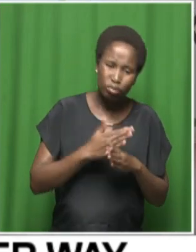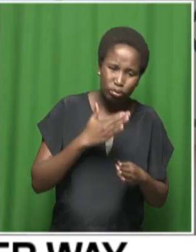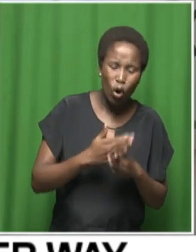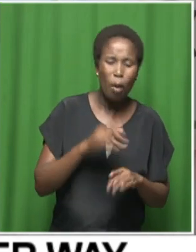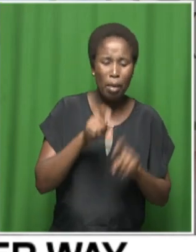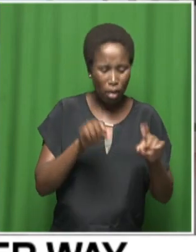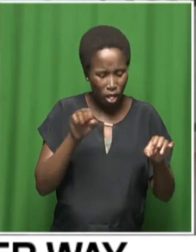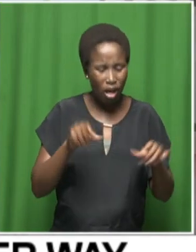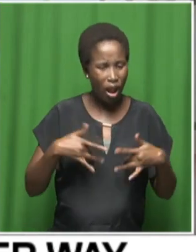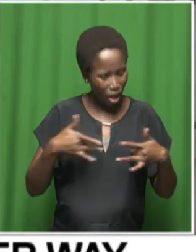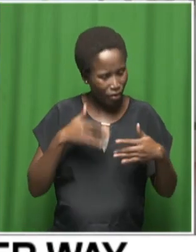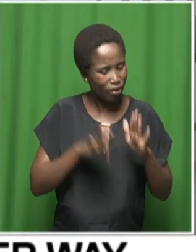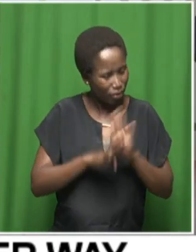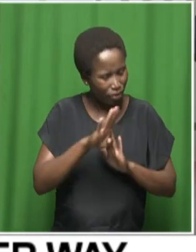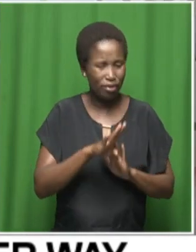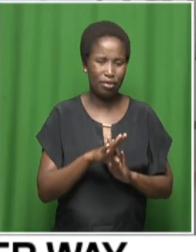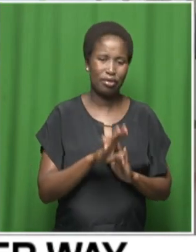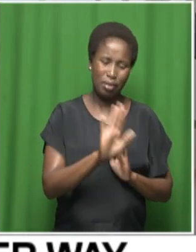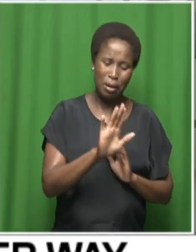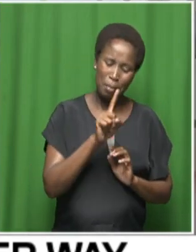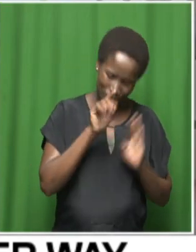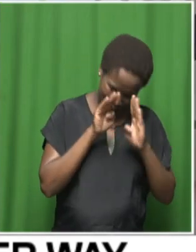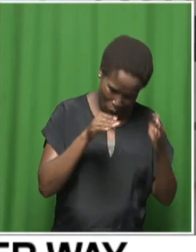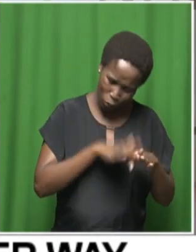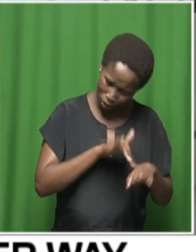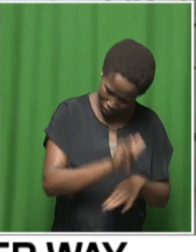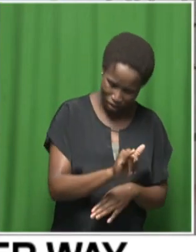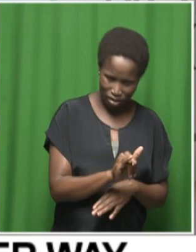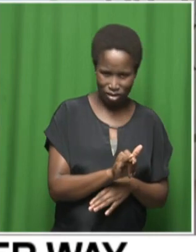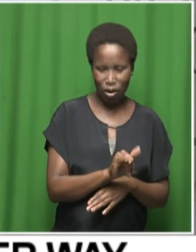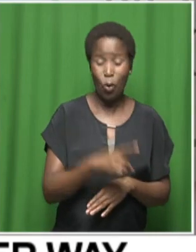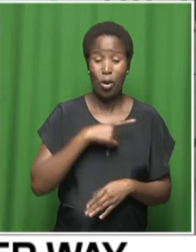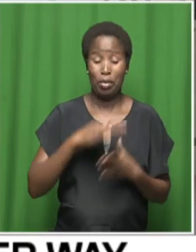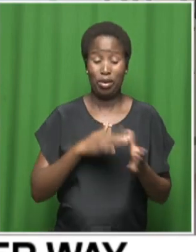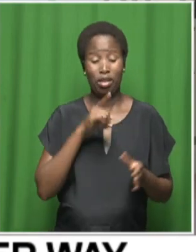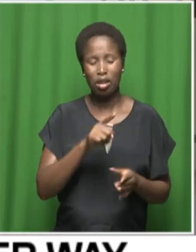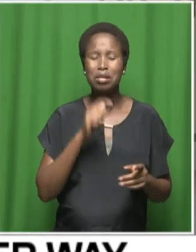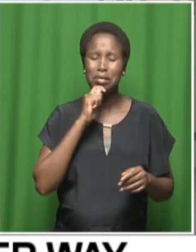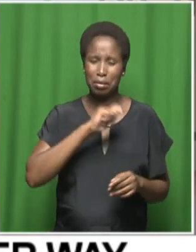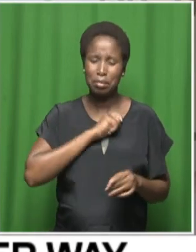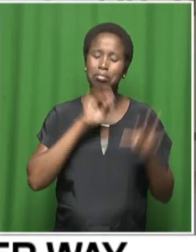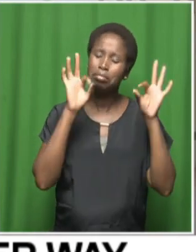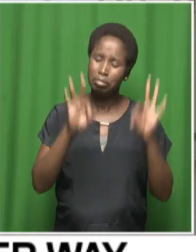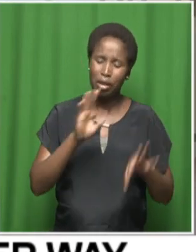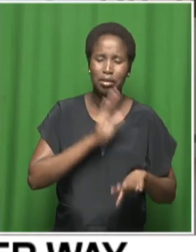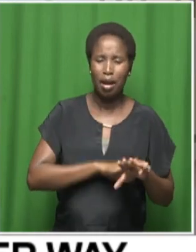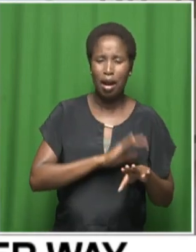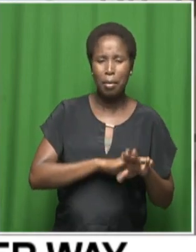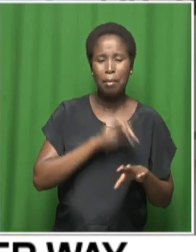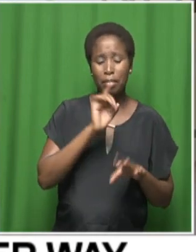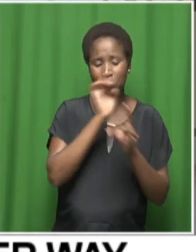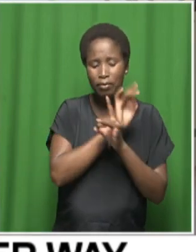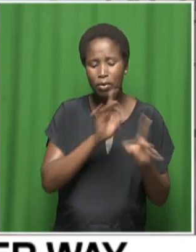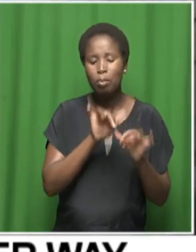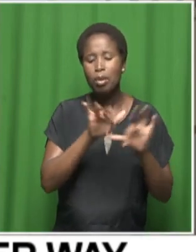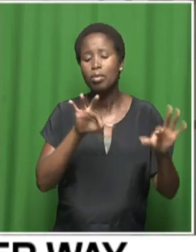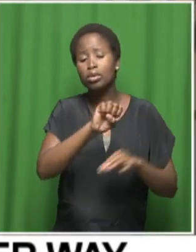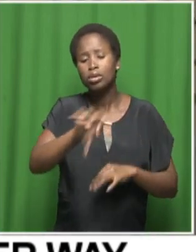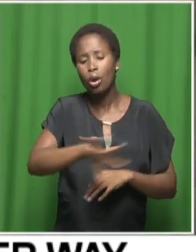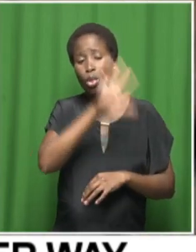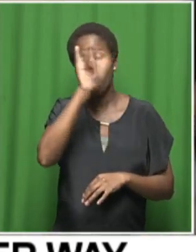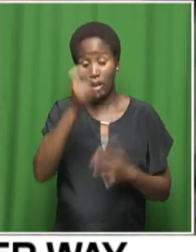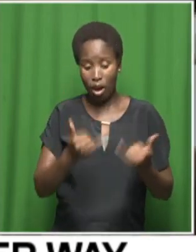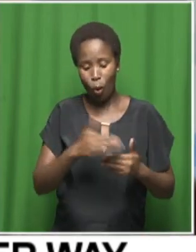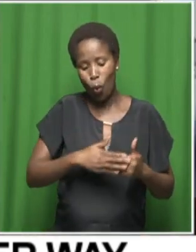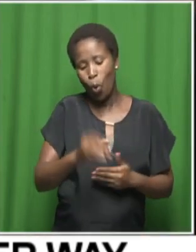on. So this came, as in a way, at such an appropriate time to say to South Africa, here is the way forward. All right.